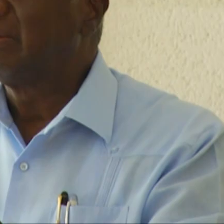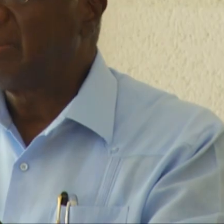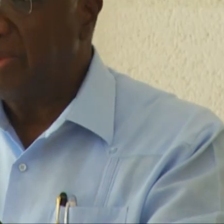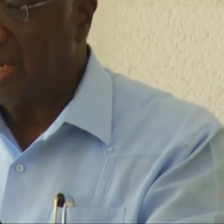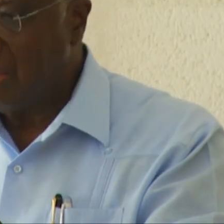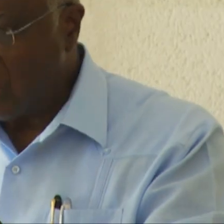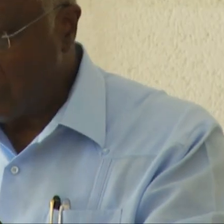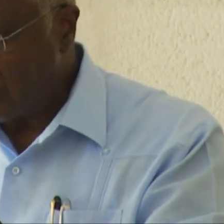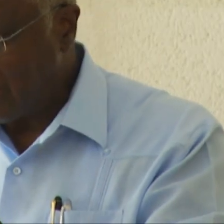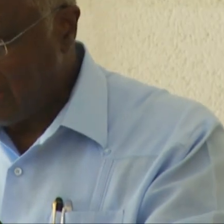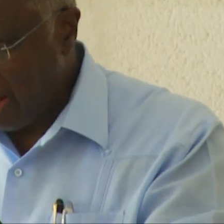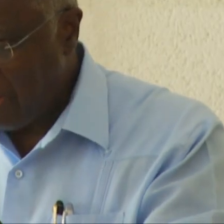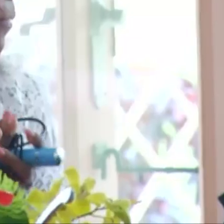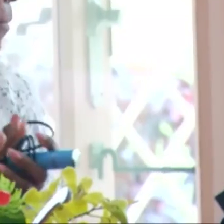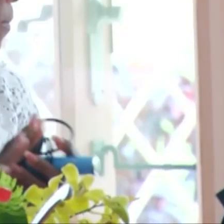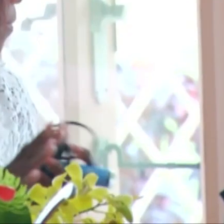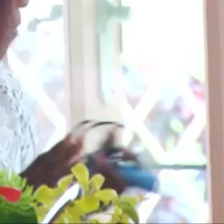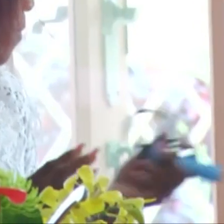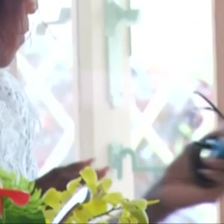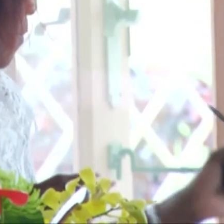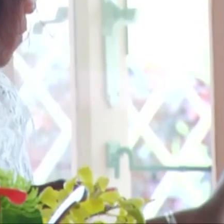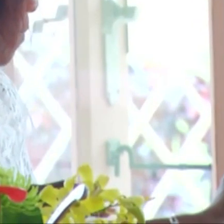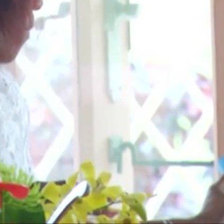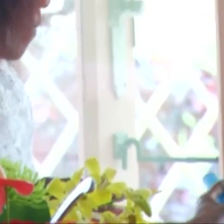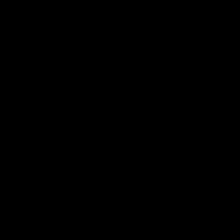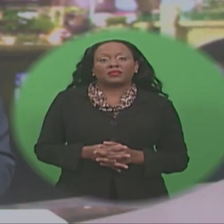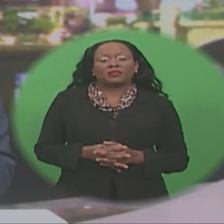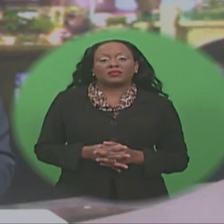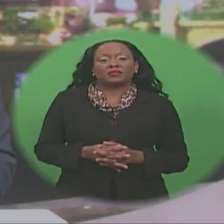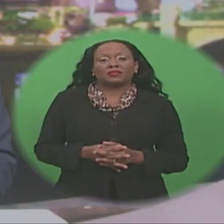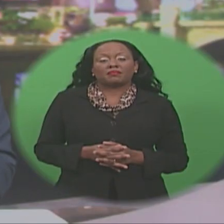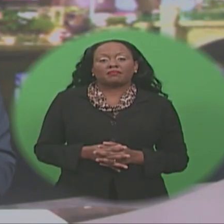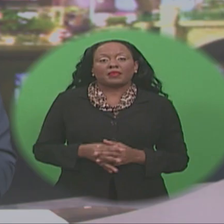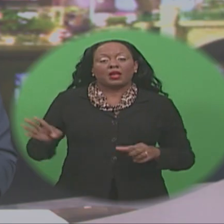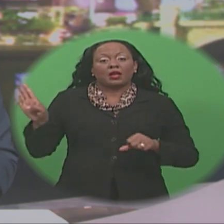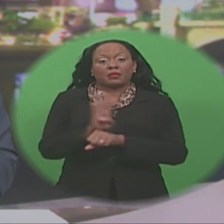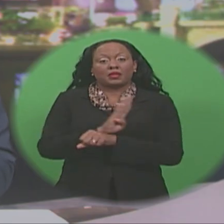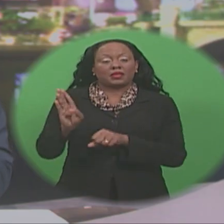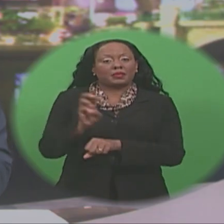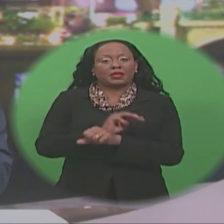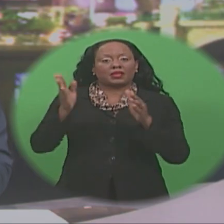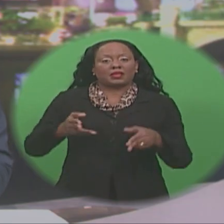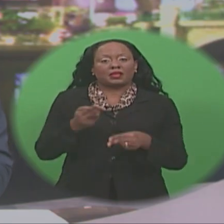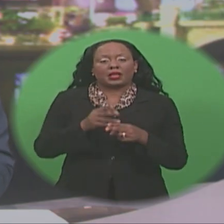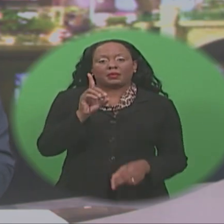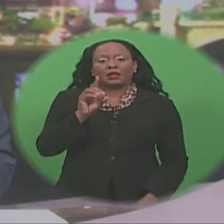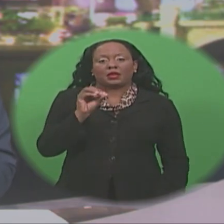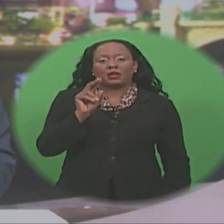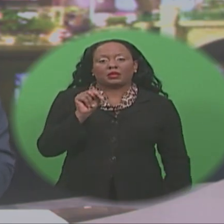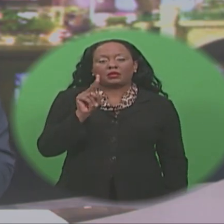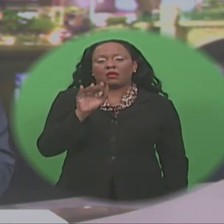and to make it known that that is not my experience. Commerce Minister Donville Innes is not